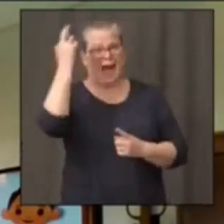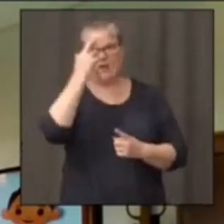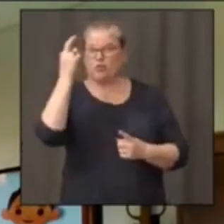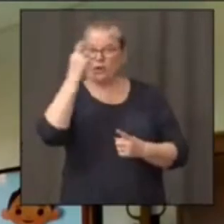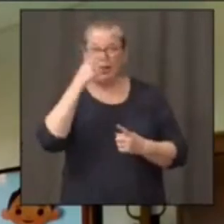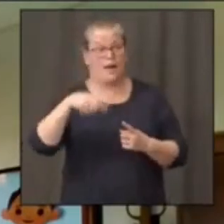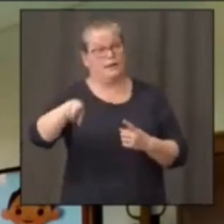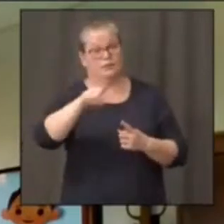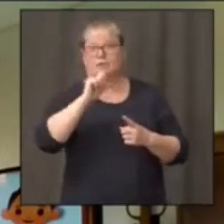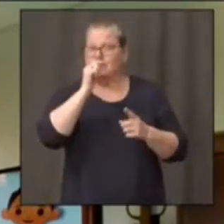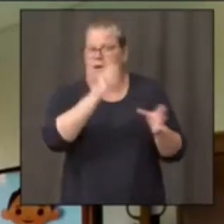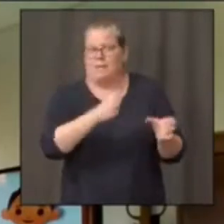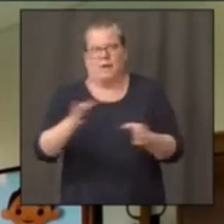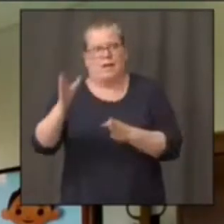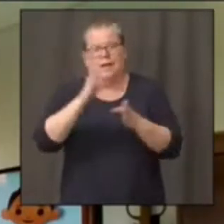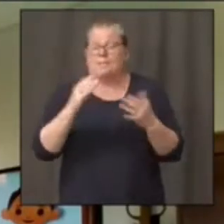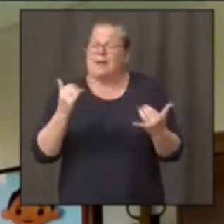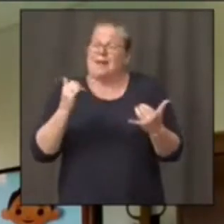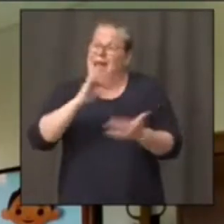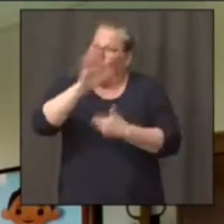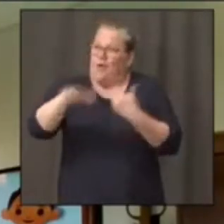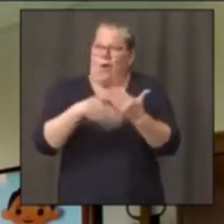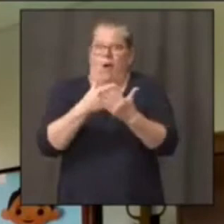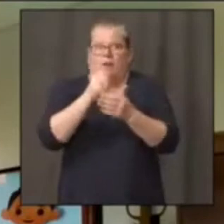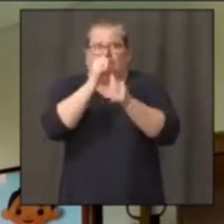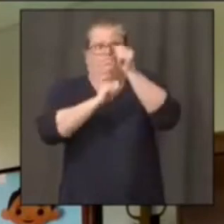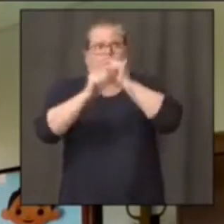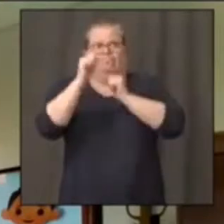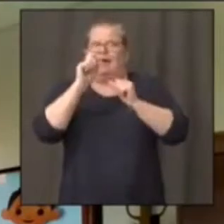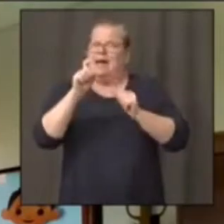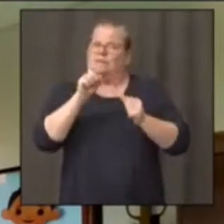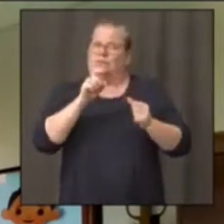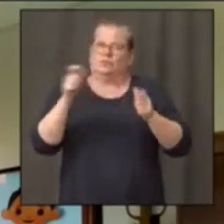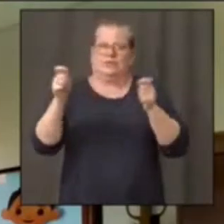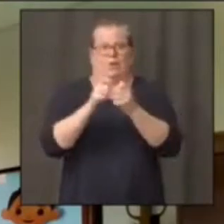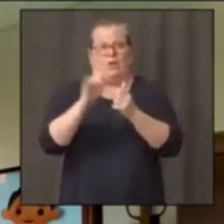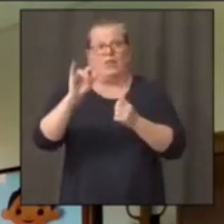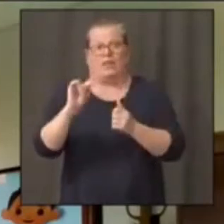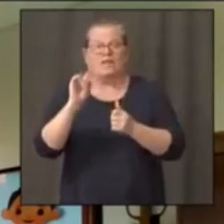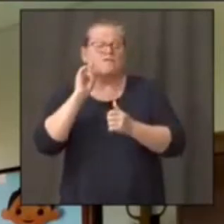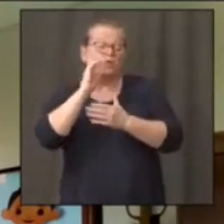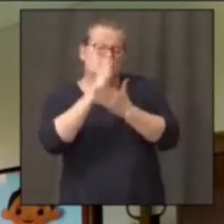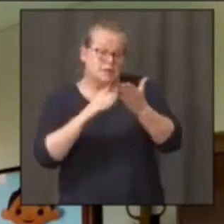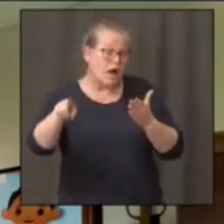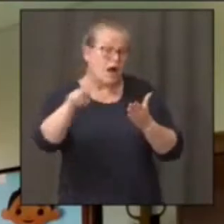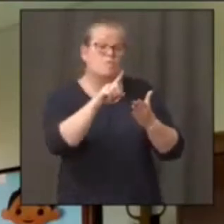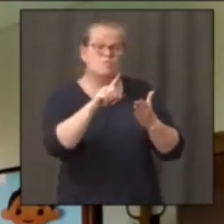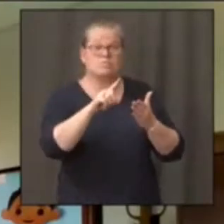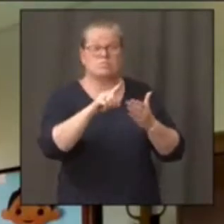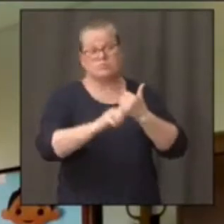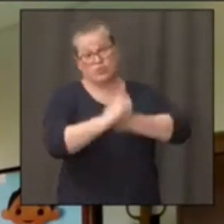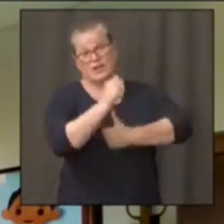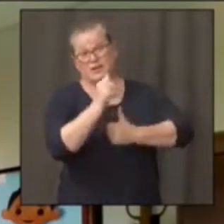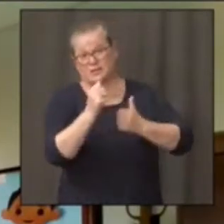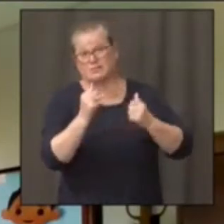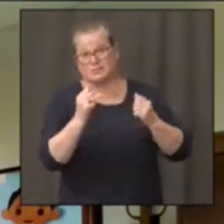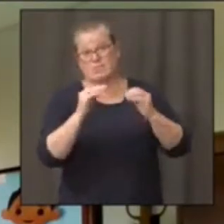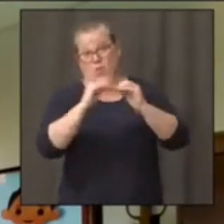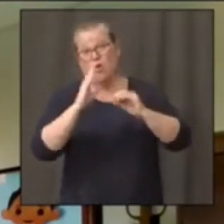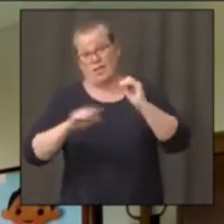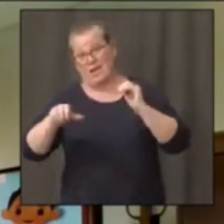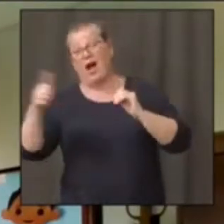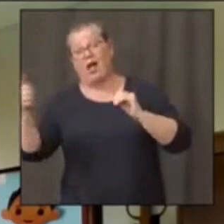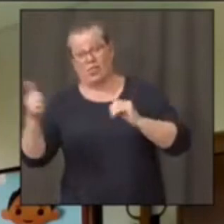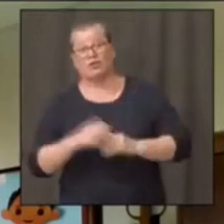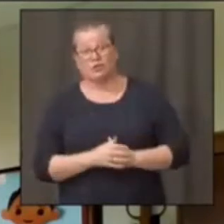we all have to deal with. And for some of you, there's a greater risk than for others. We also recognize that in some cases, we're going to be able to